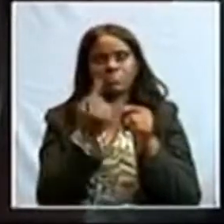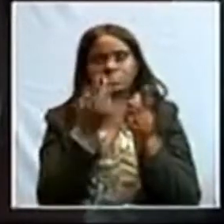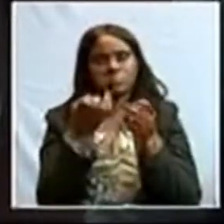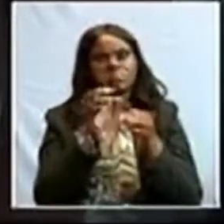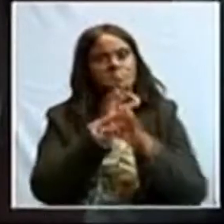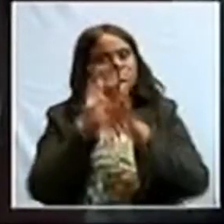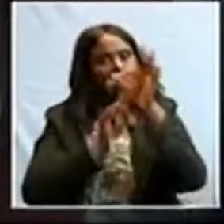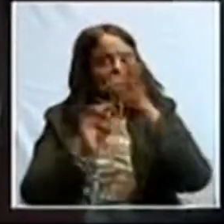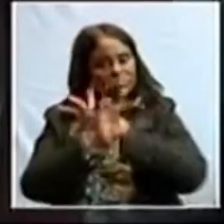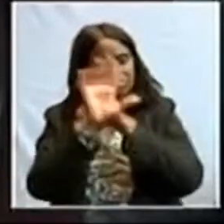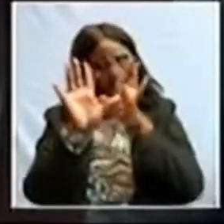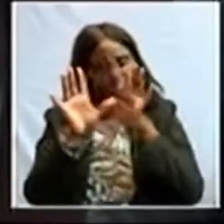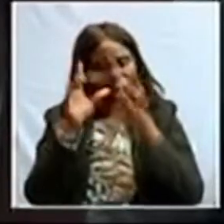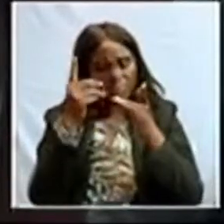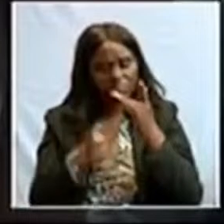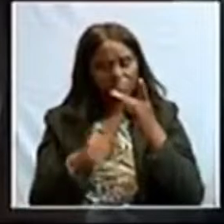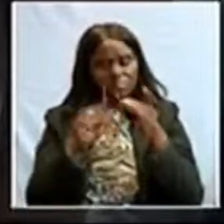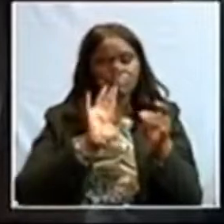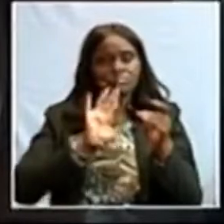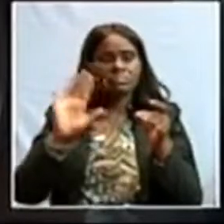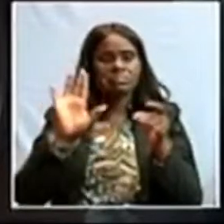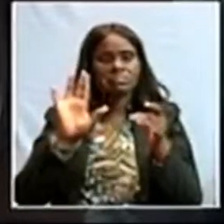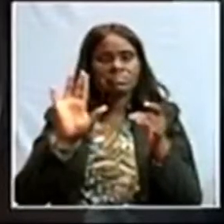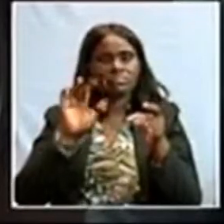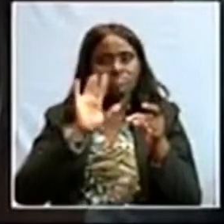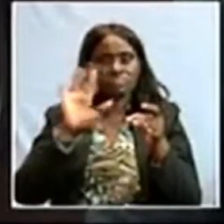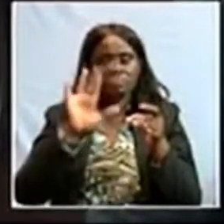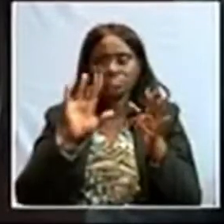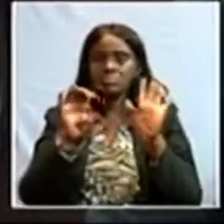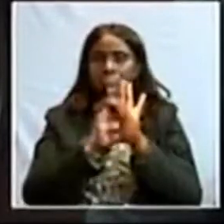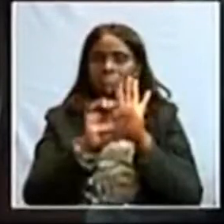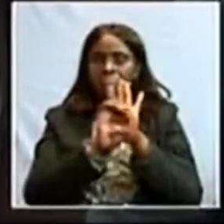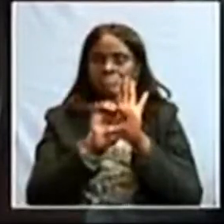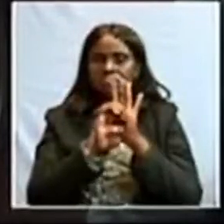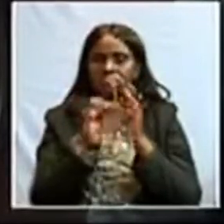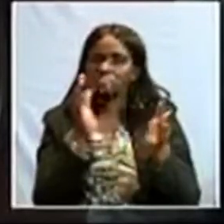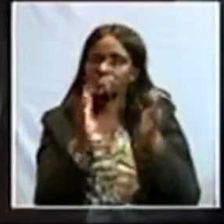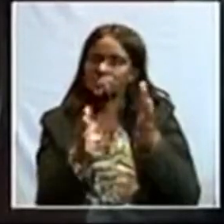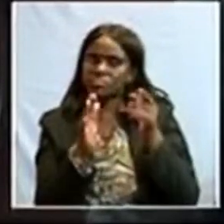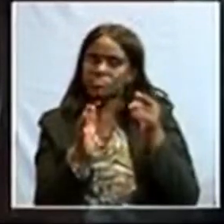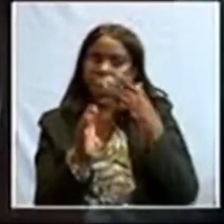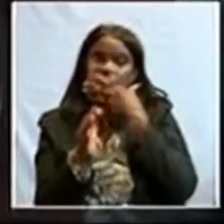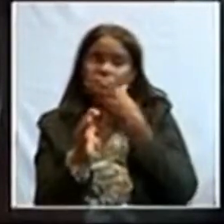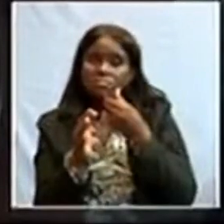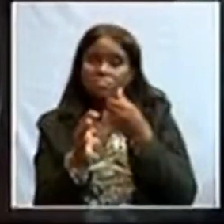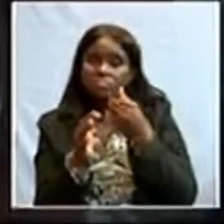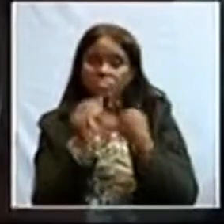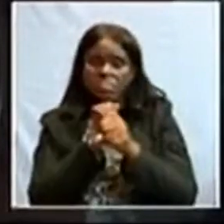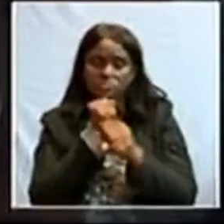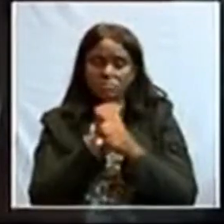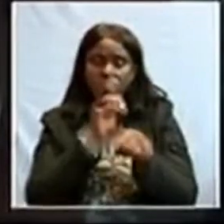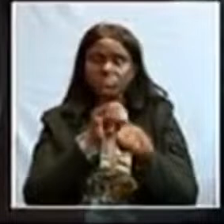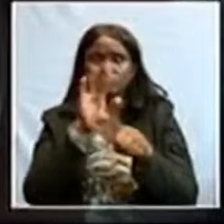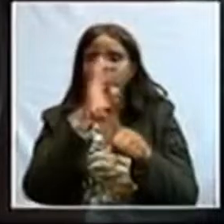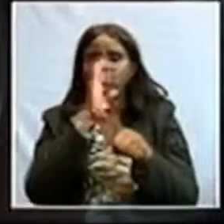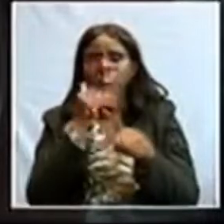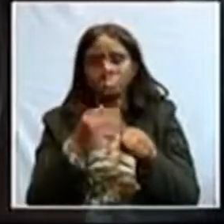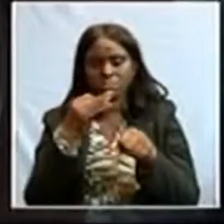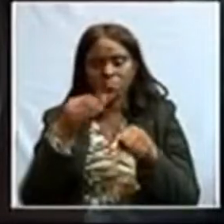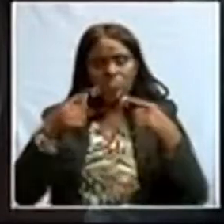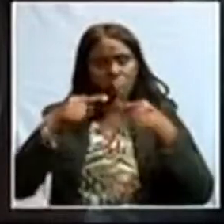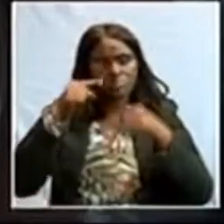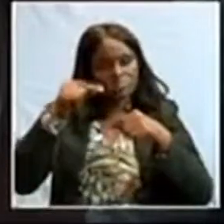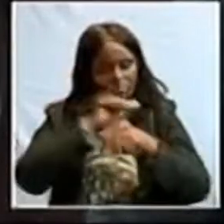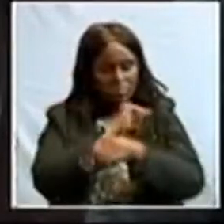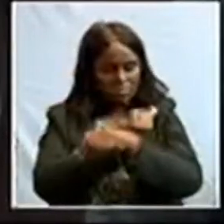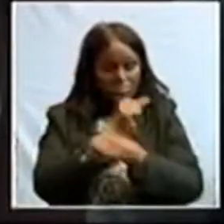you think, what is your take between the commission employing on your behalf or the local authorities